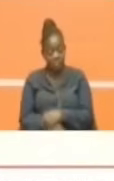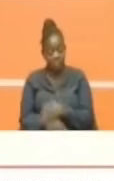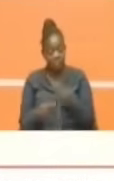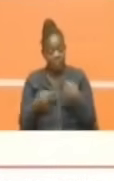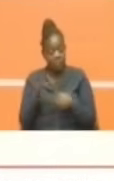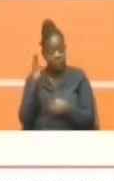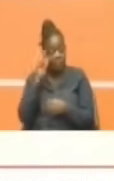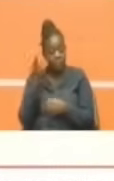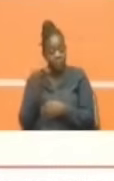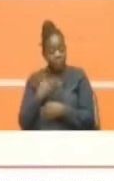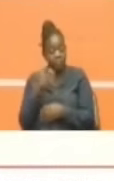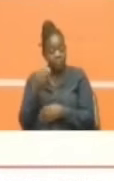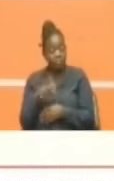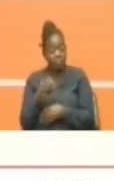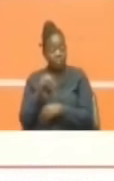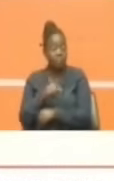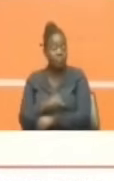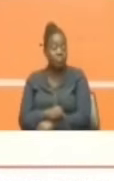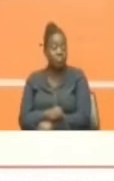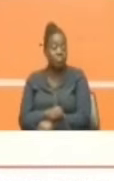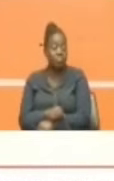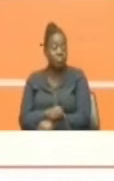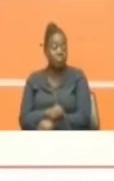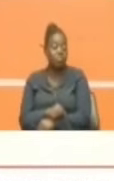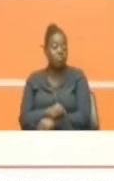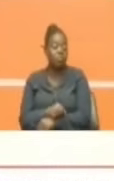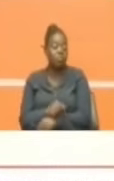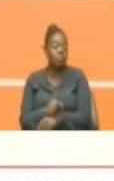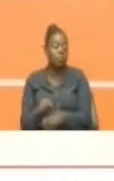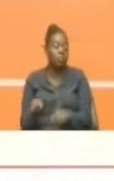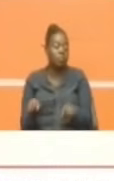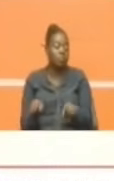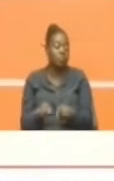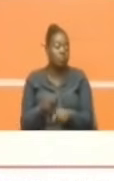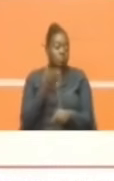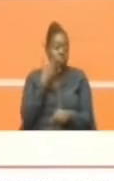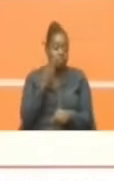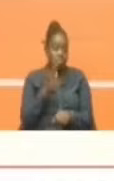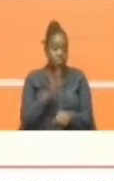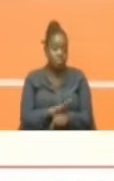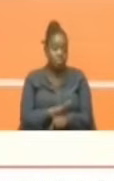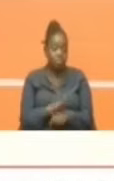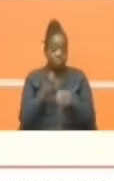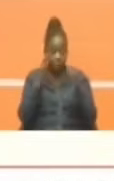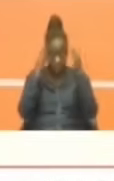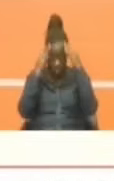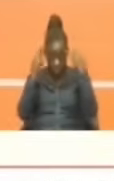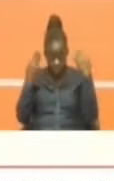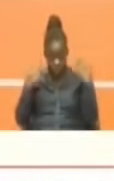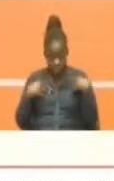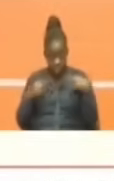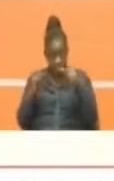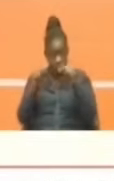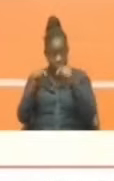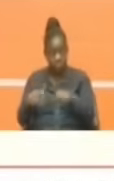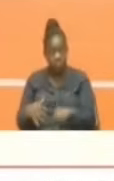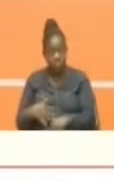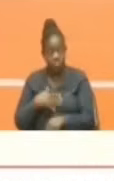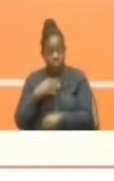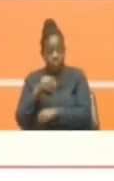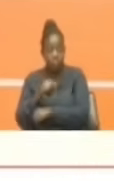heard about this school. I had also pledged to the head teacher that I would come to visit the